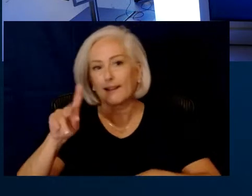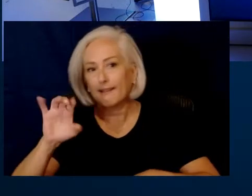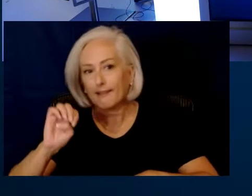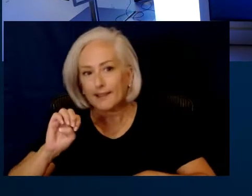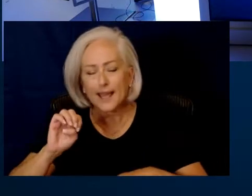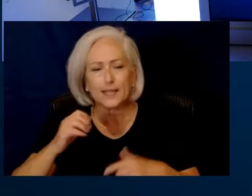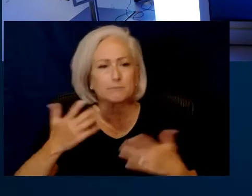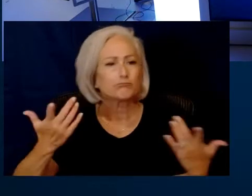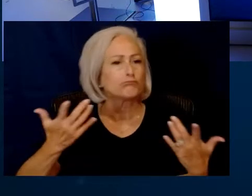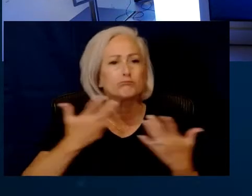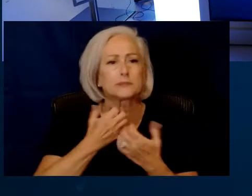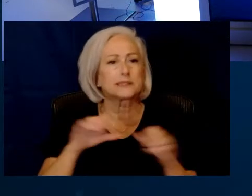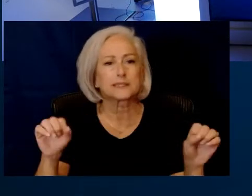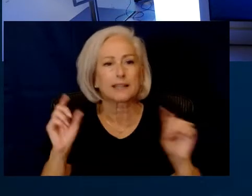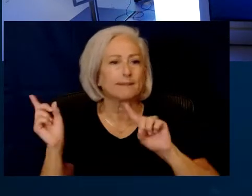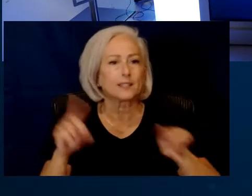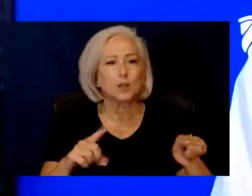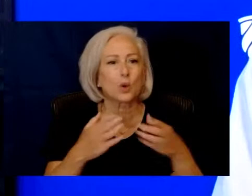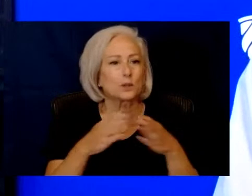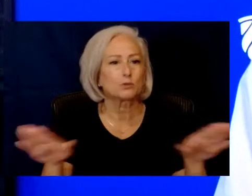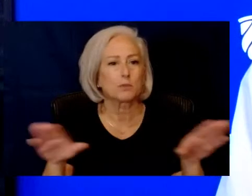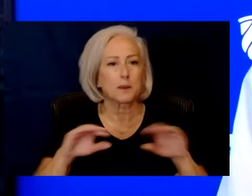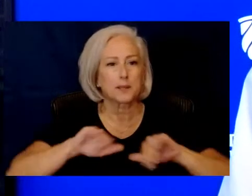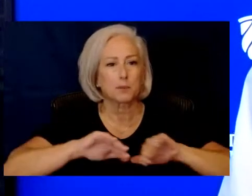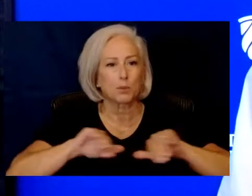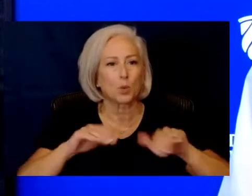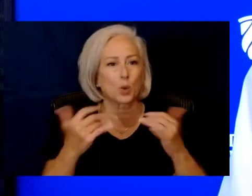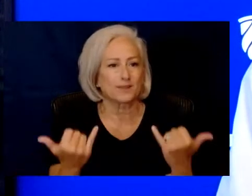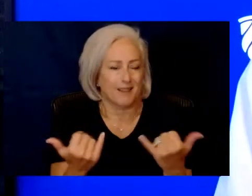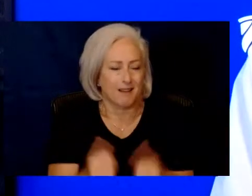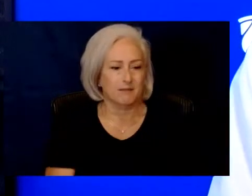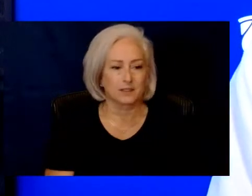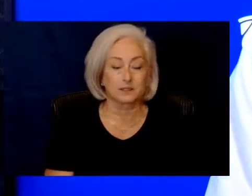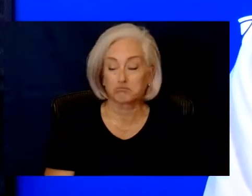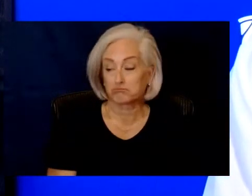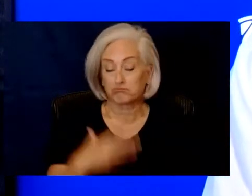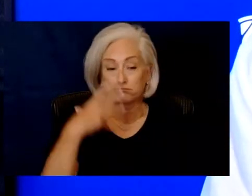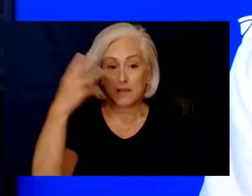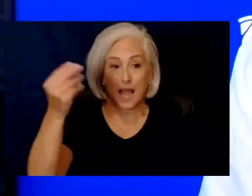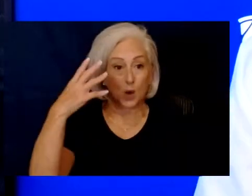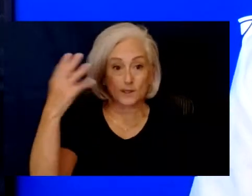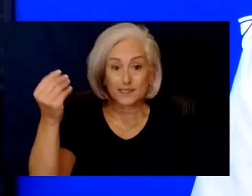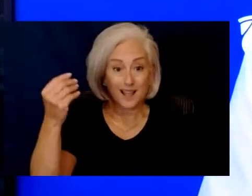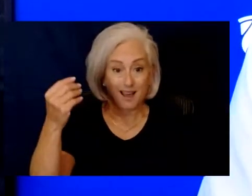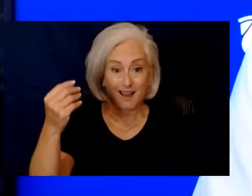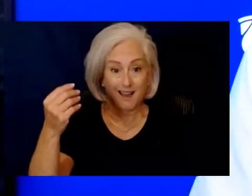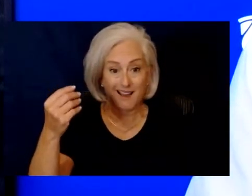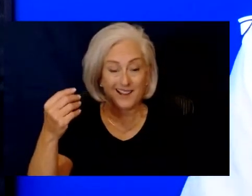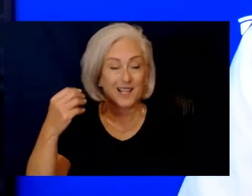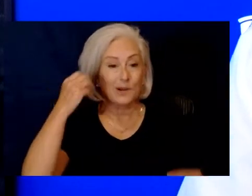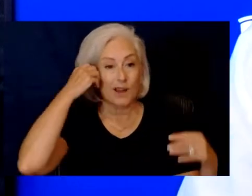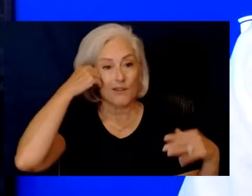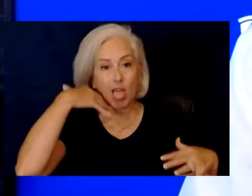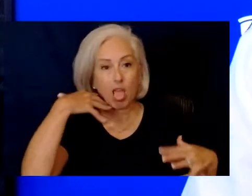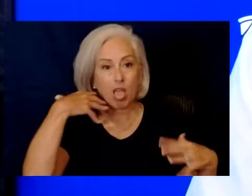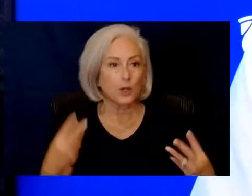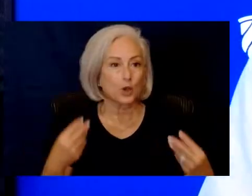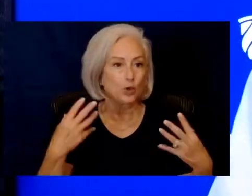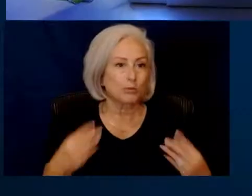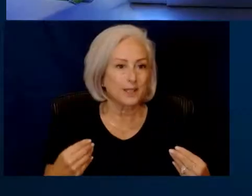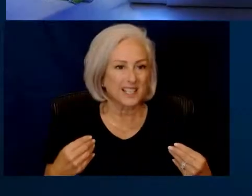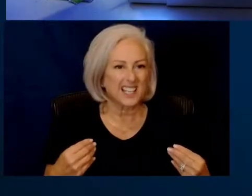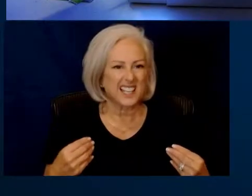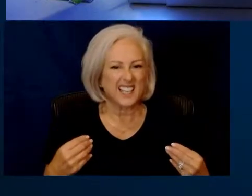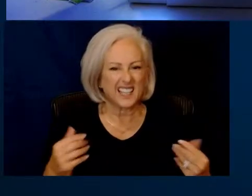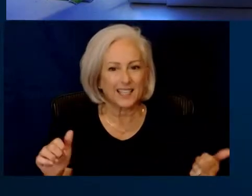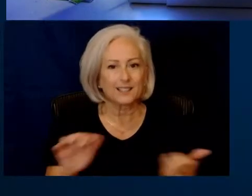to public pools right now? Yeah. You know, I think it's outside. And plus, there's a whole humidity thing in the air that causes all sorts of funny air currents out